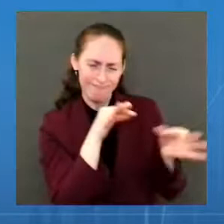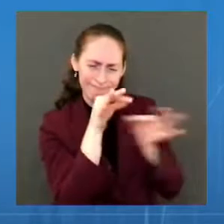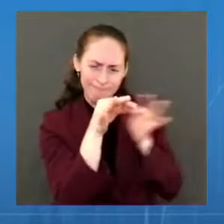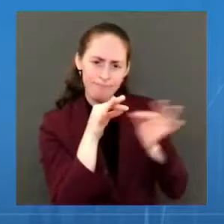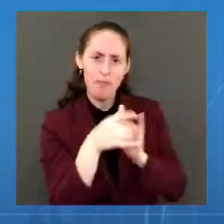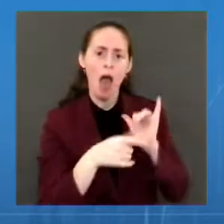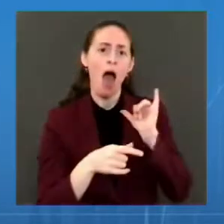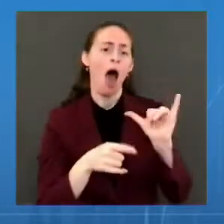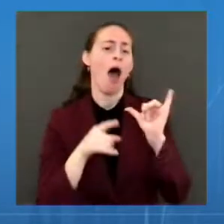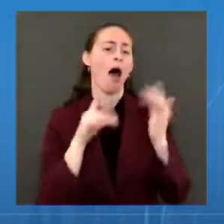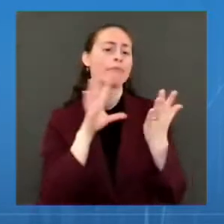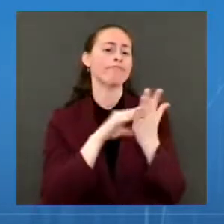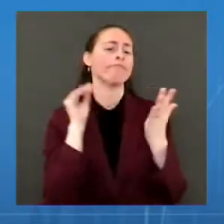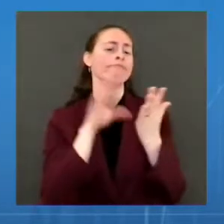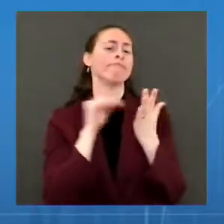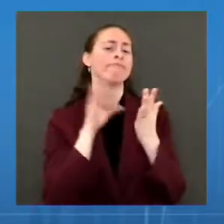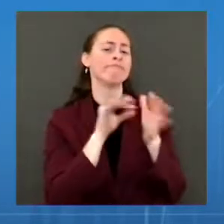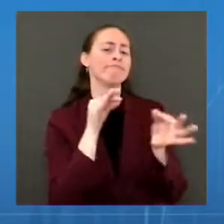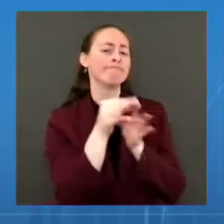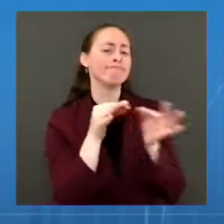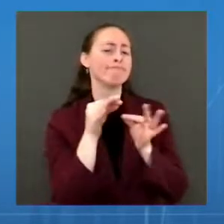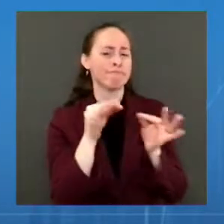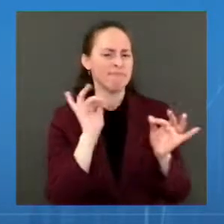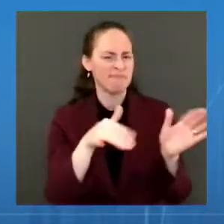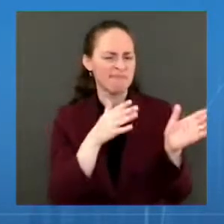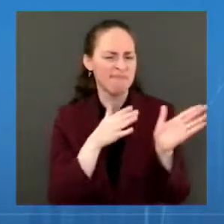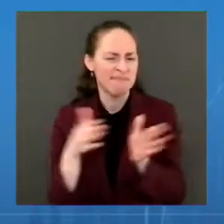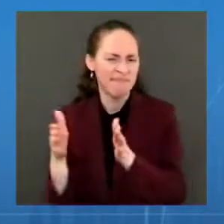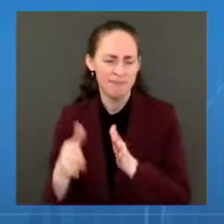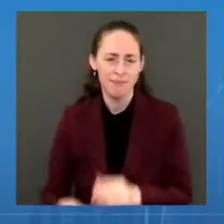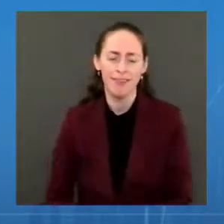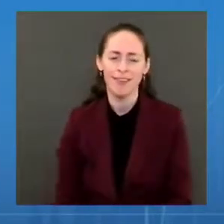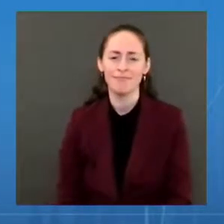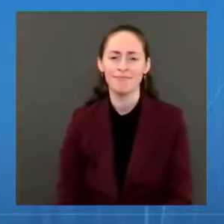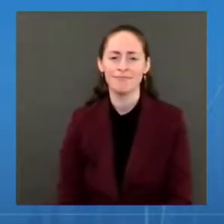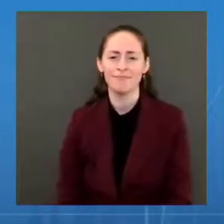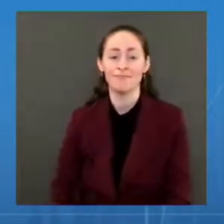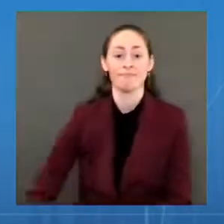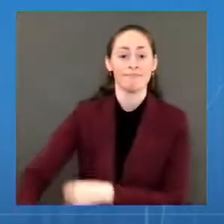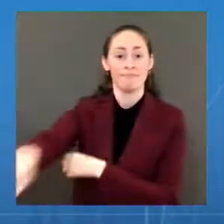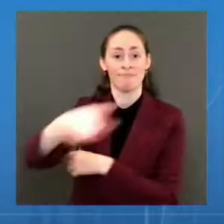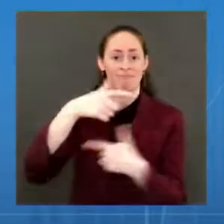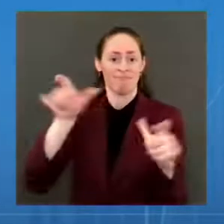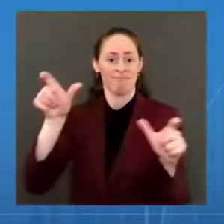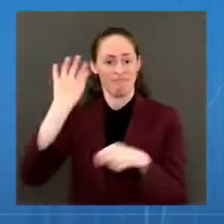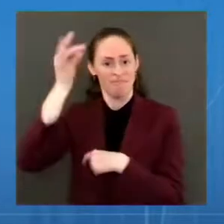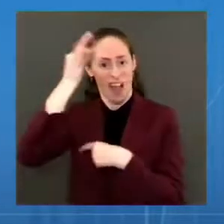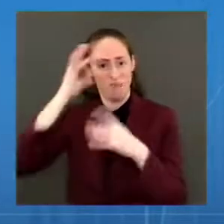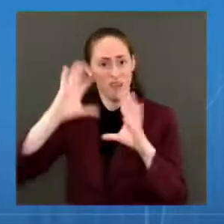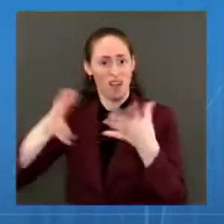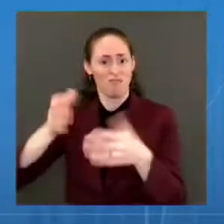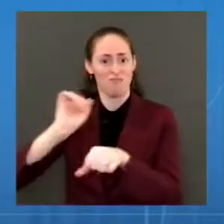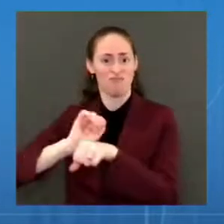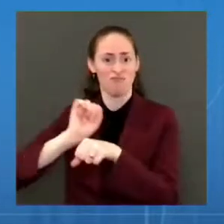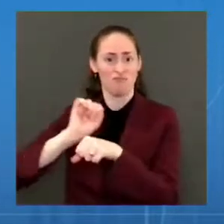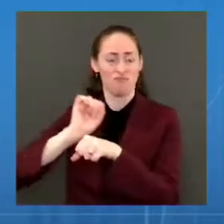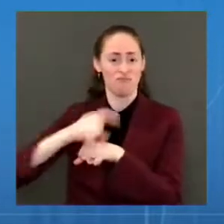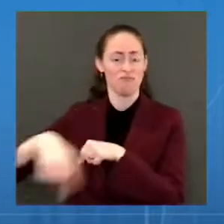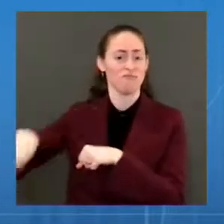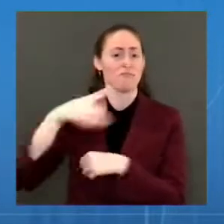Looking at the federal workforce vaccination data makes one thing obvious. Vaccination requirements